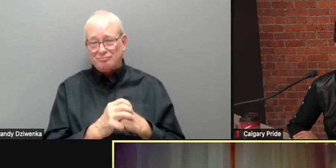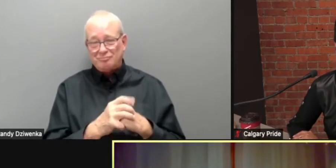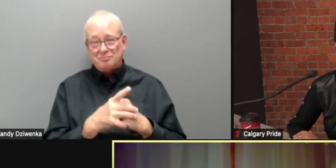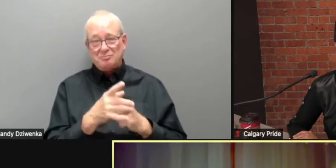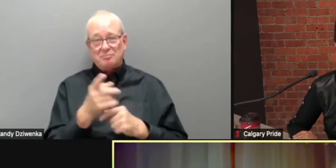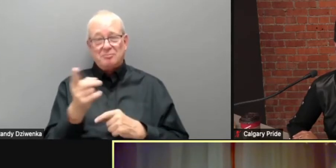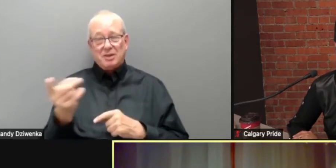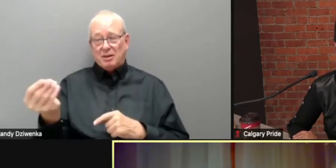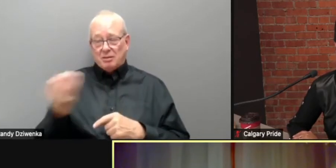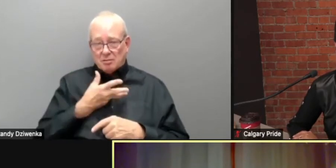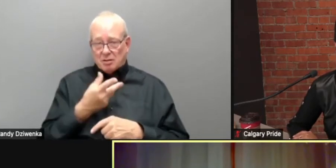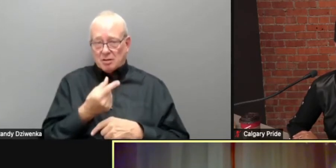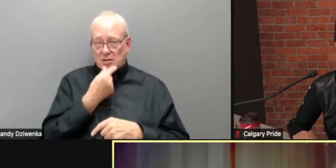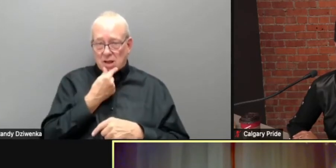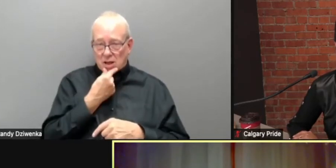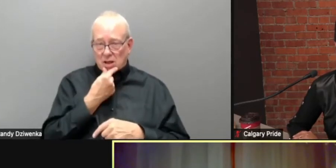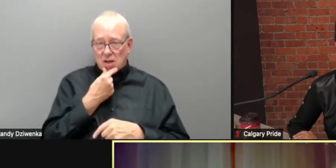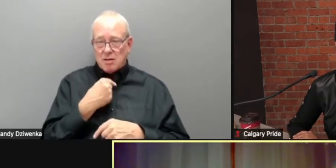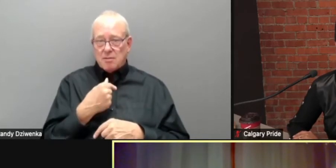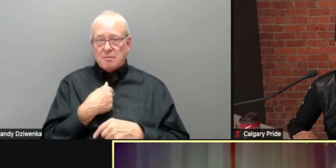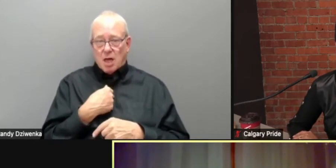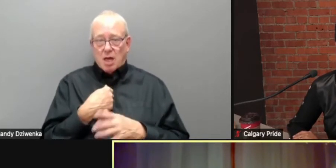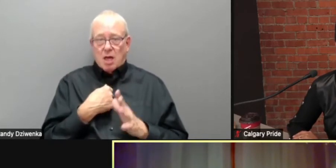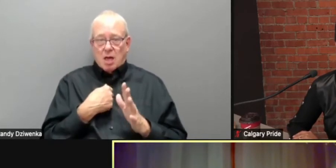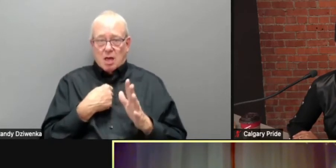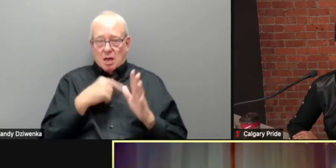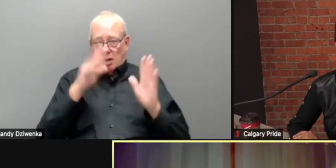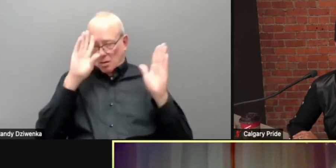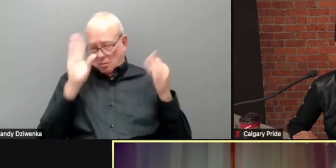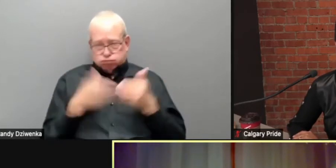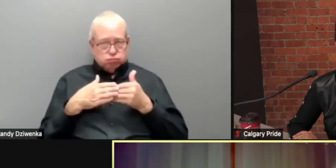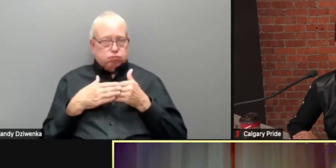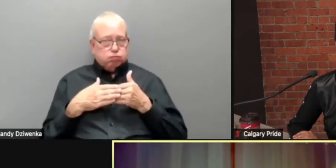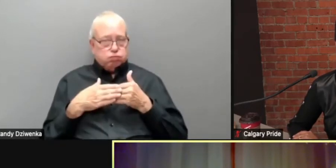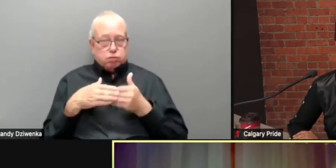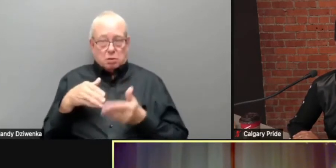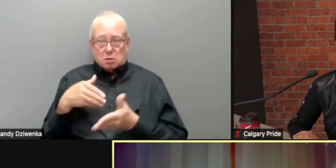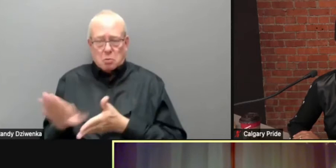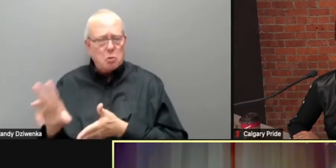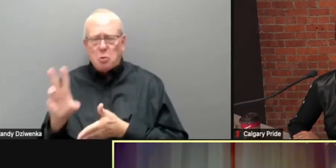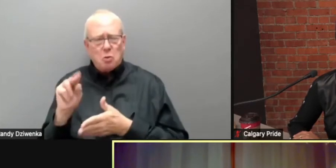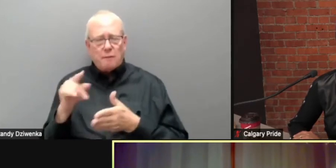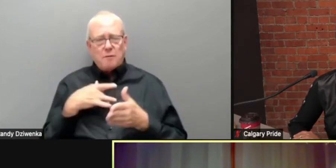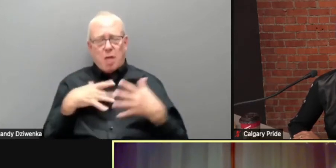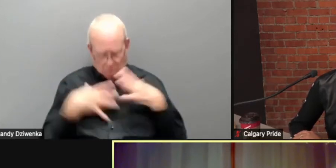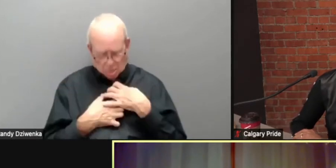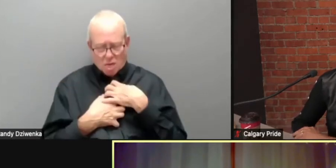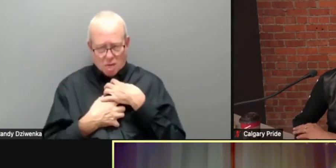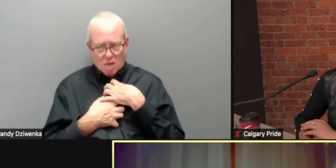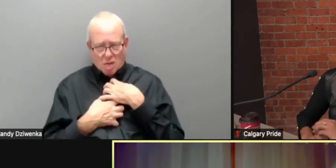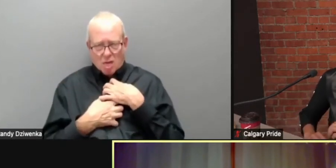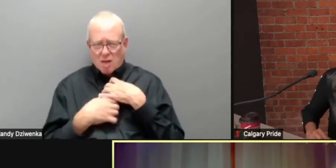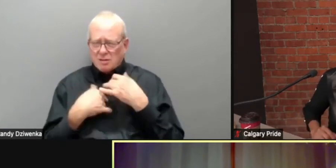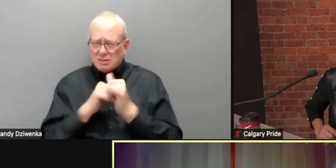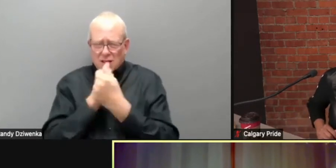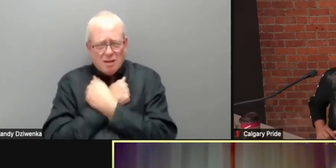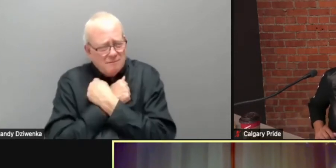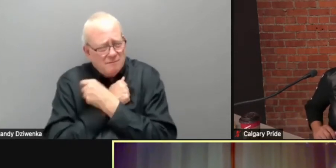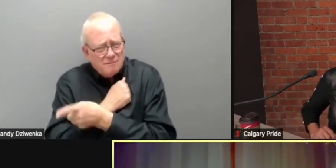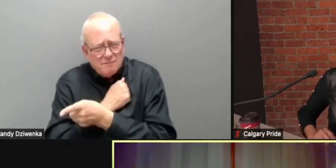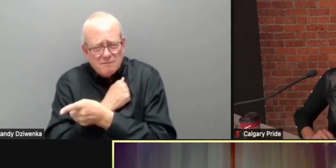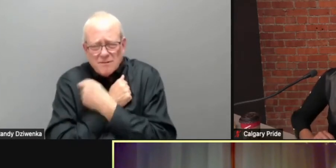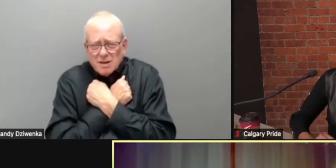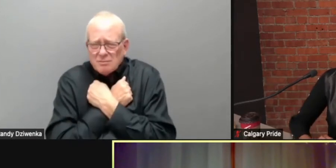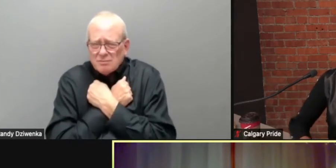I never shunned him. I always embraced him. I always, wanted to